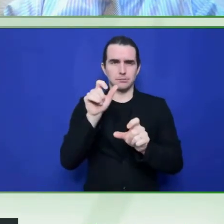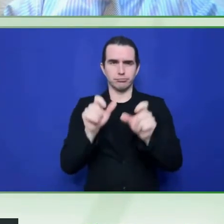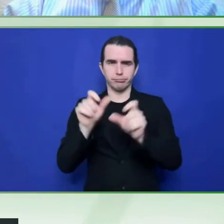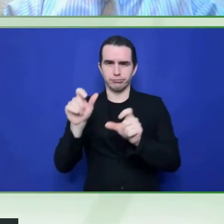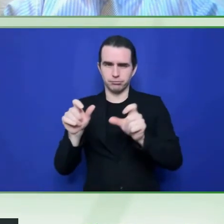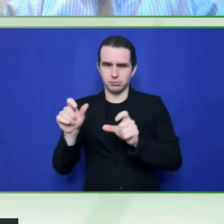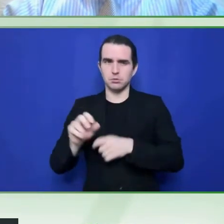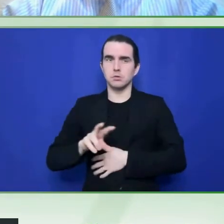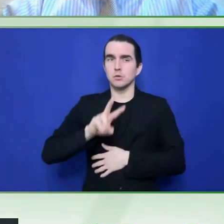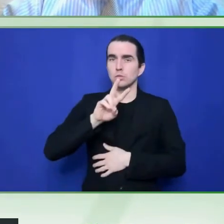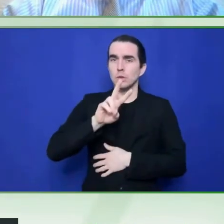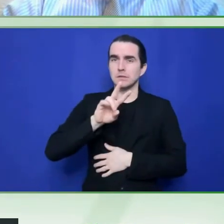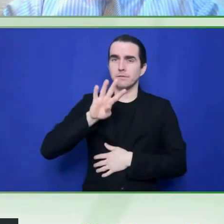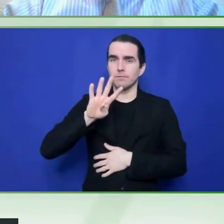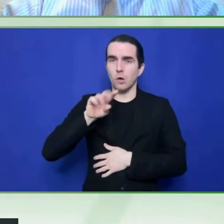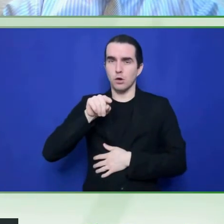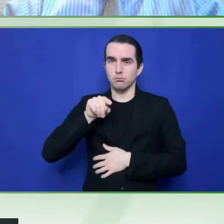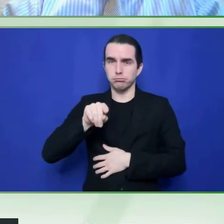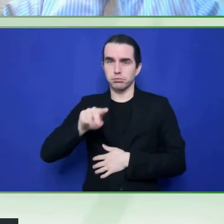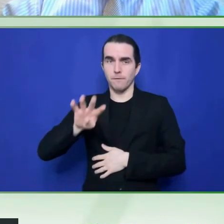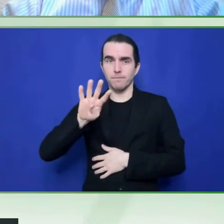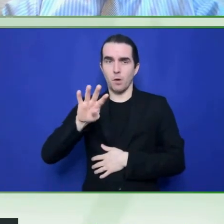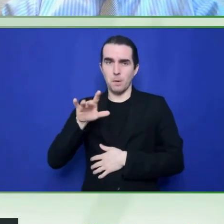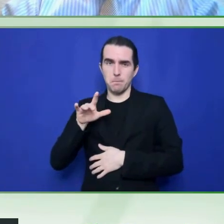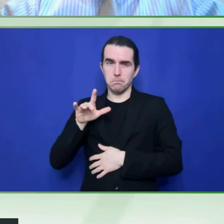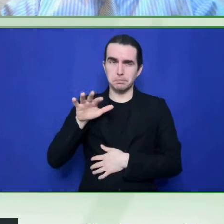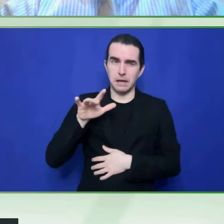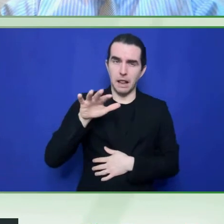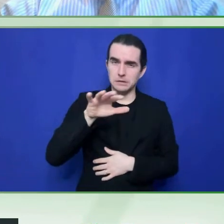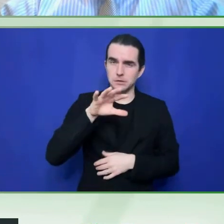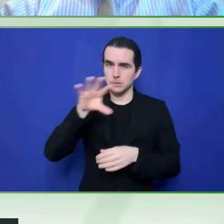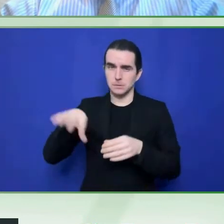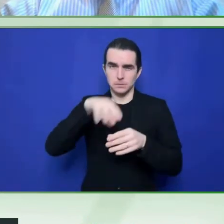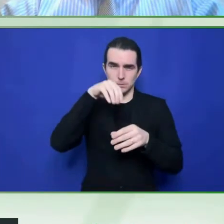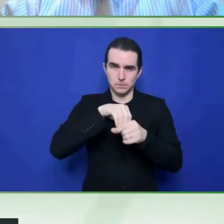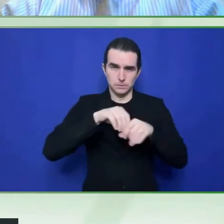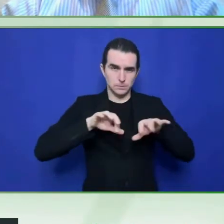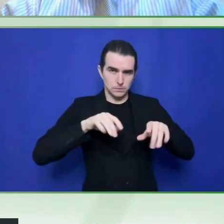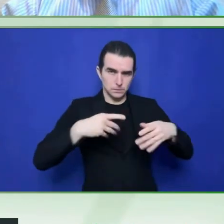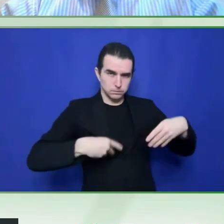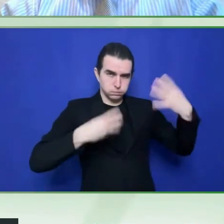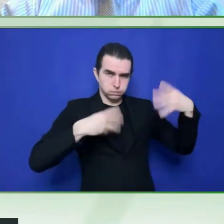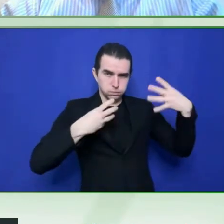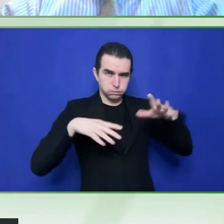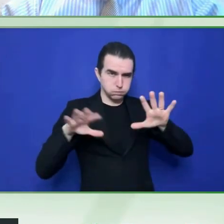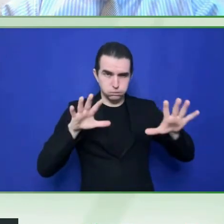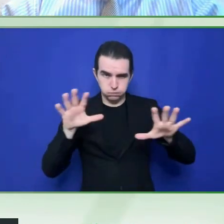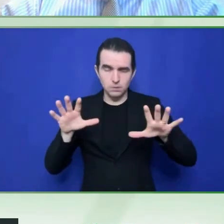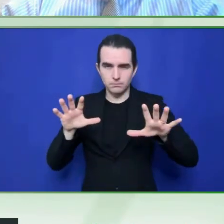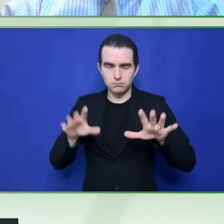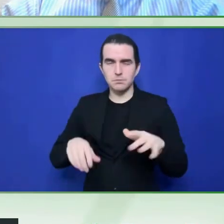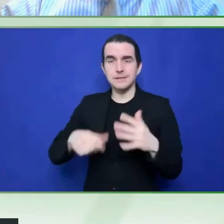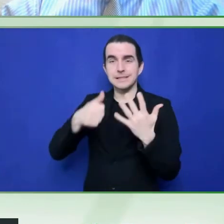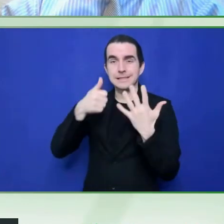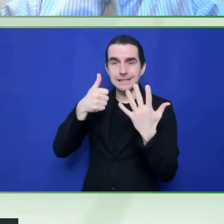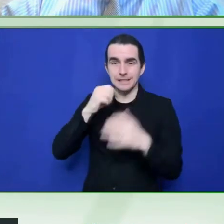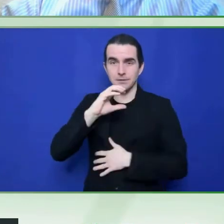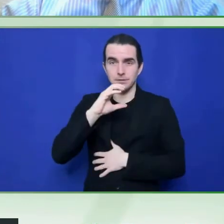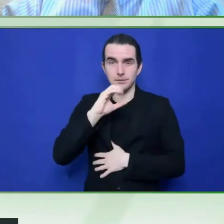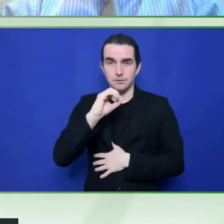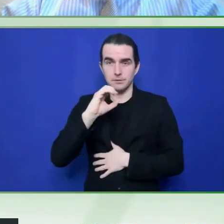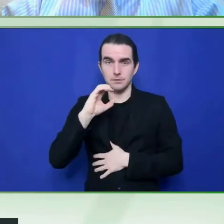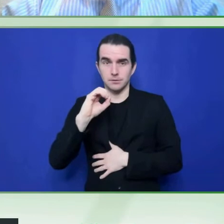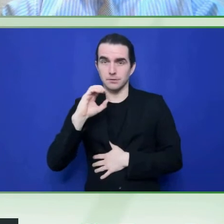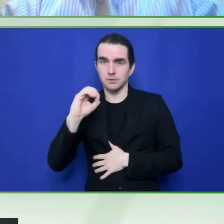and it presented both opportunities and challenges for us. Challenges from a business perspective is, less money